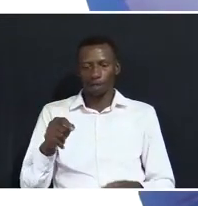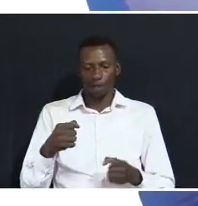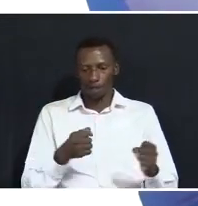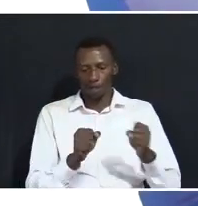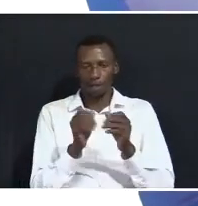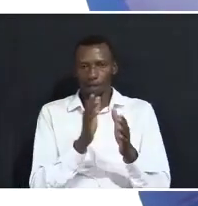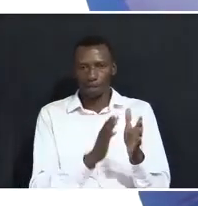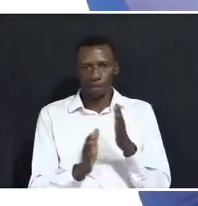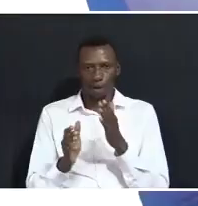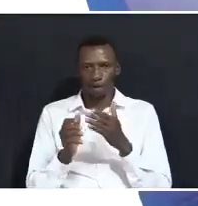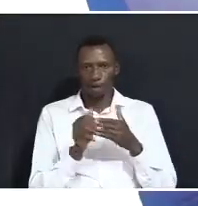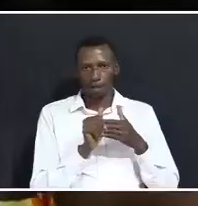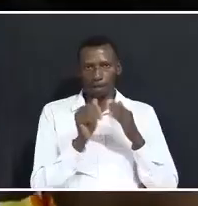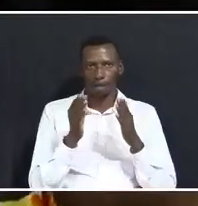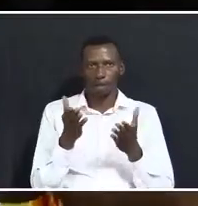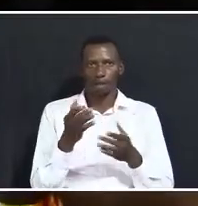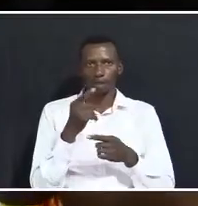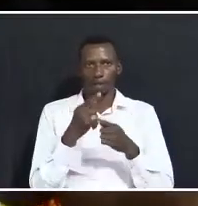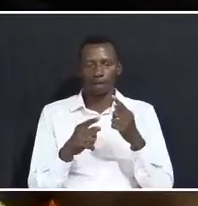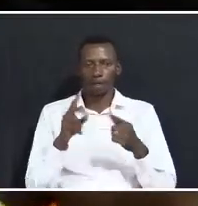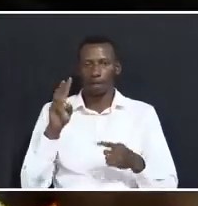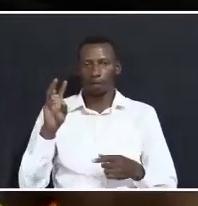year,